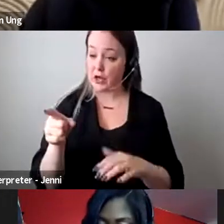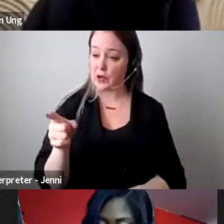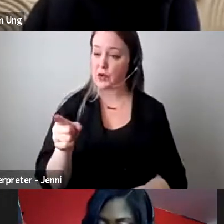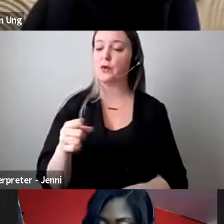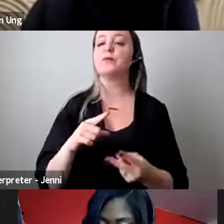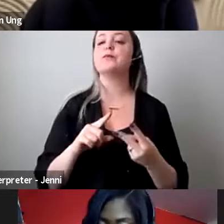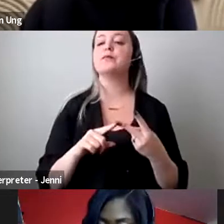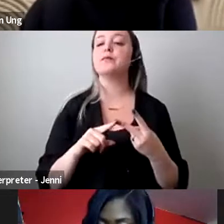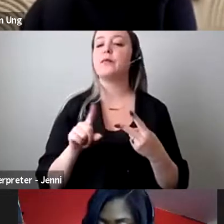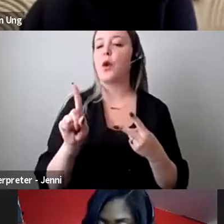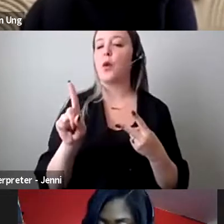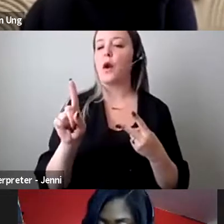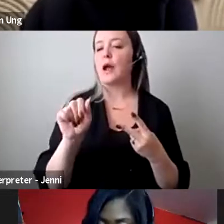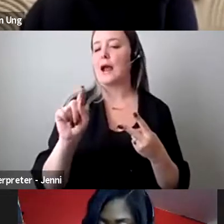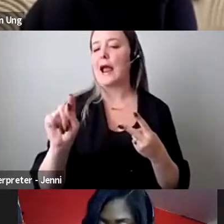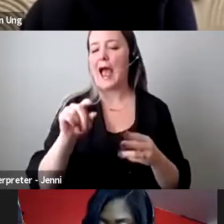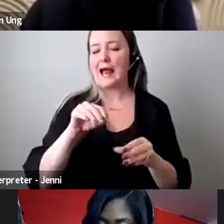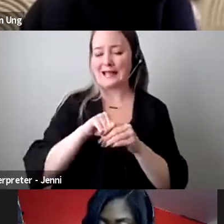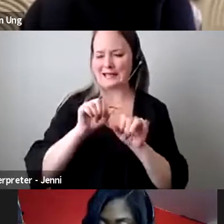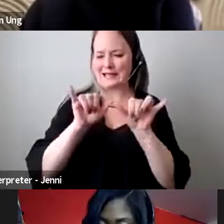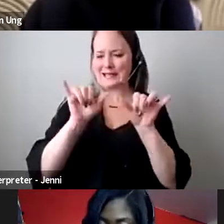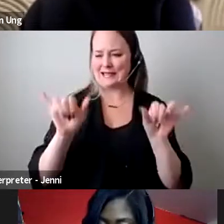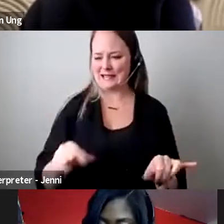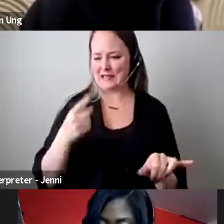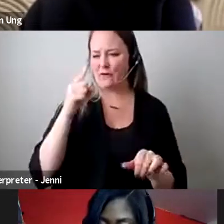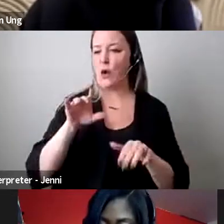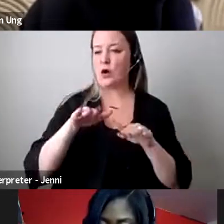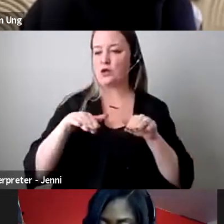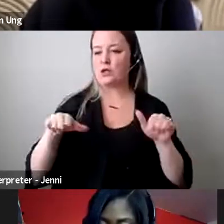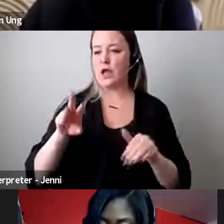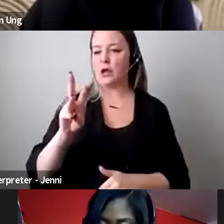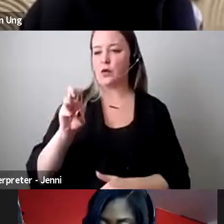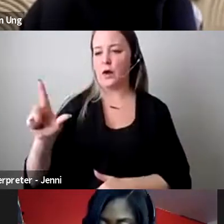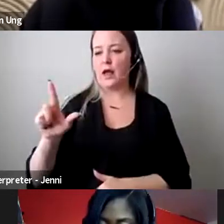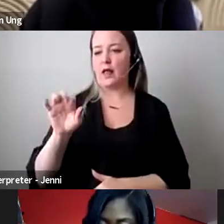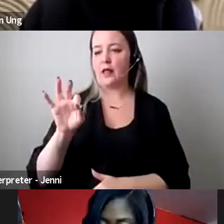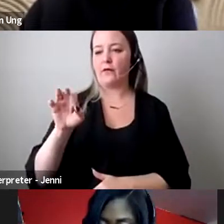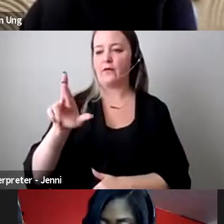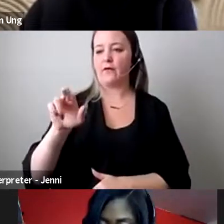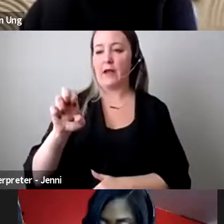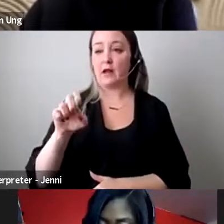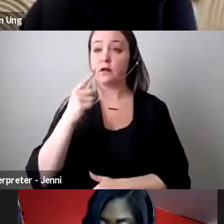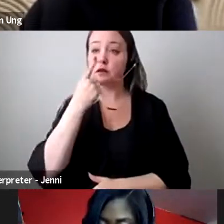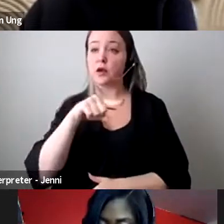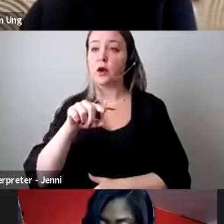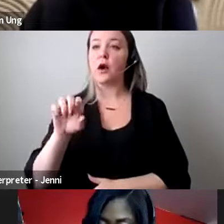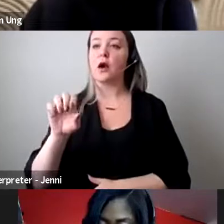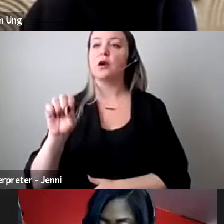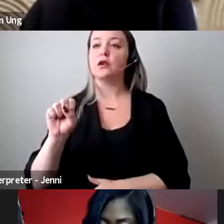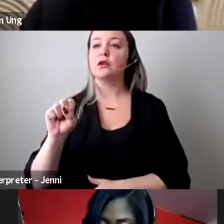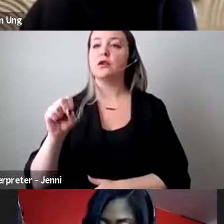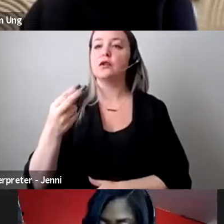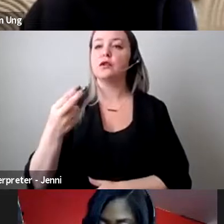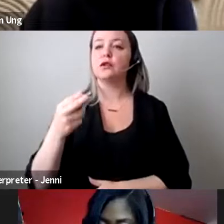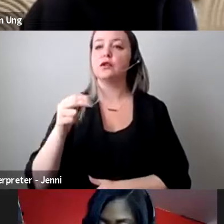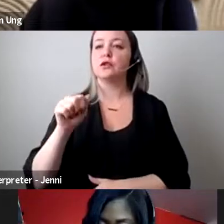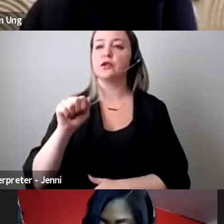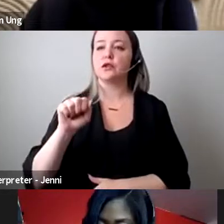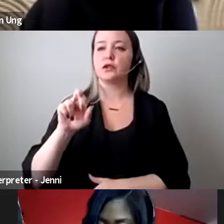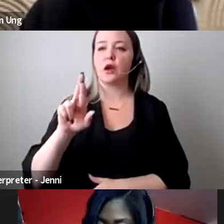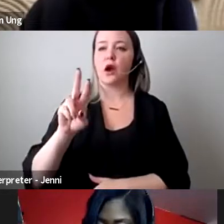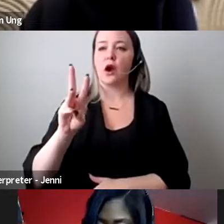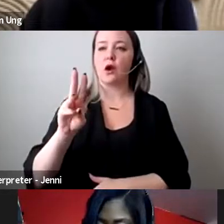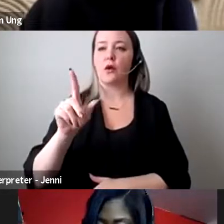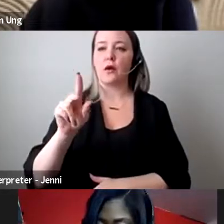are at in the child welfare system? And Charlene, if you could start us off today, who are you and where are